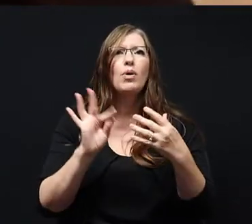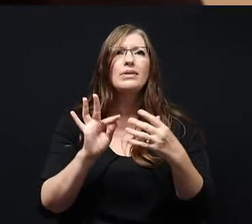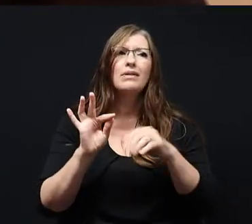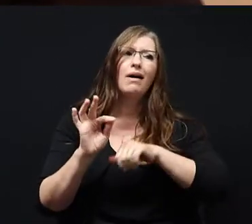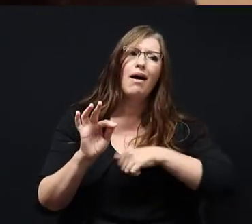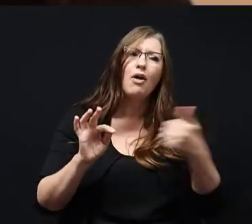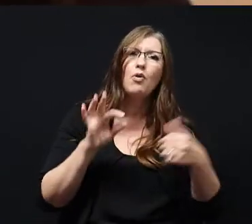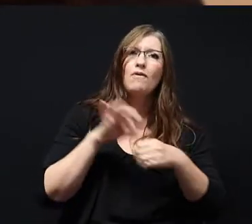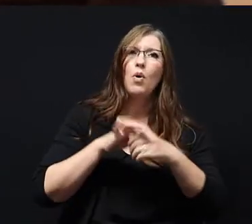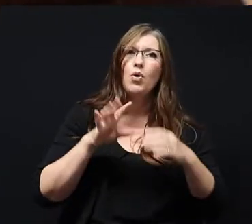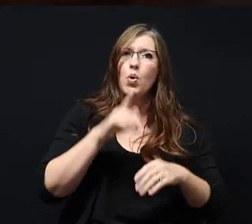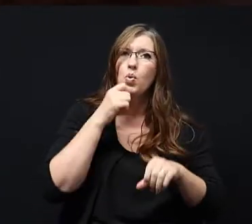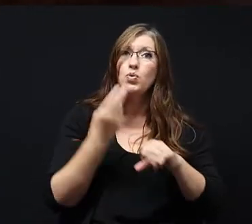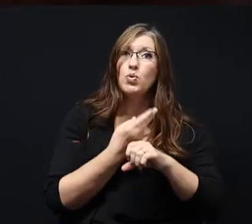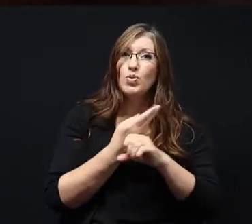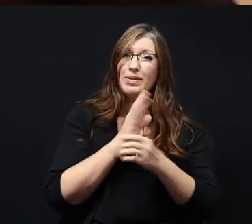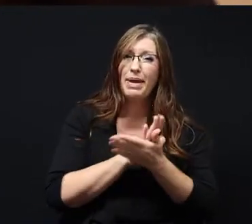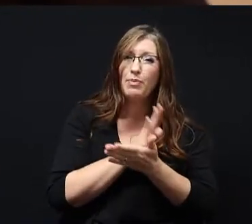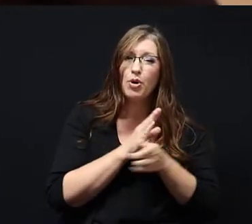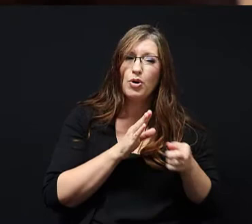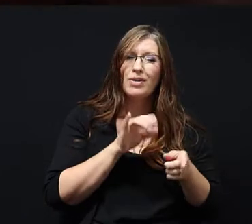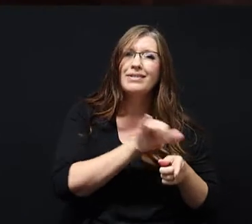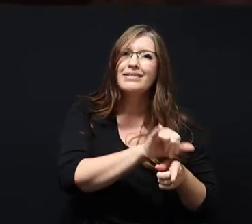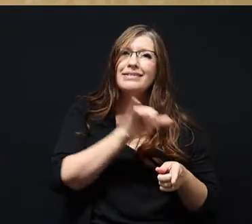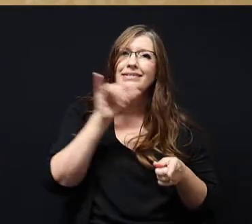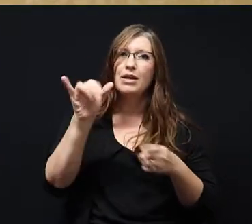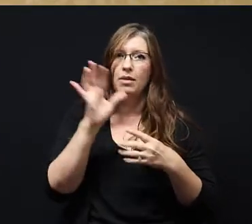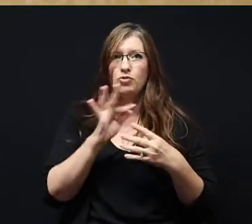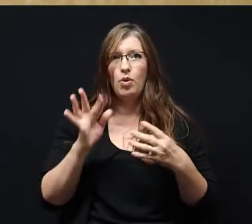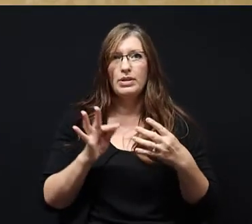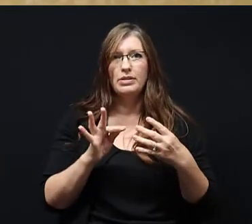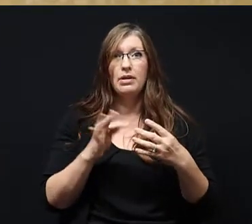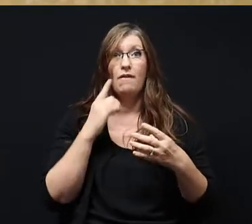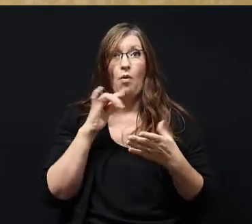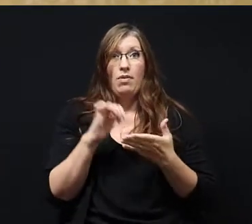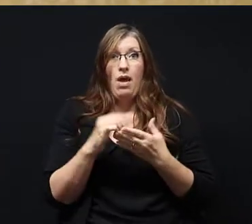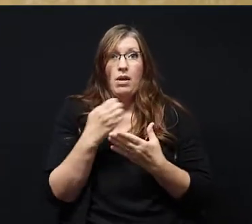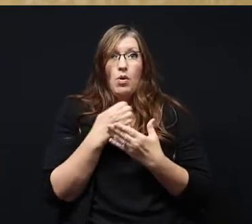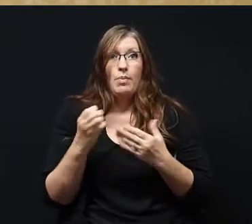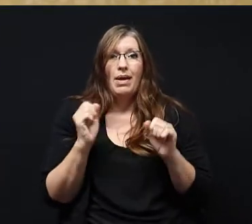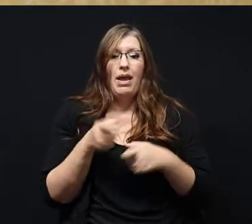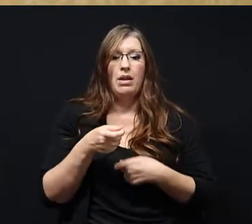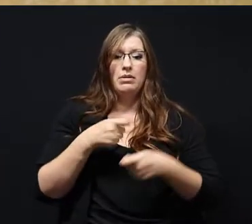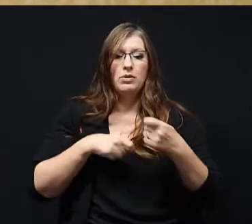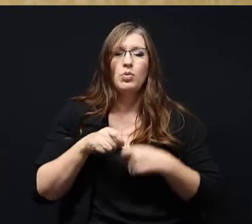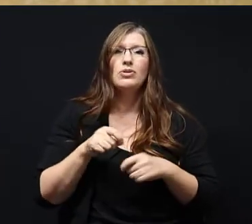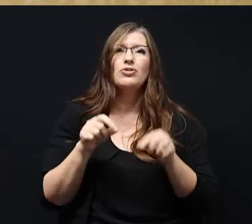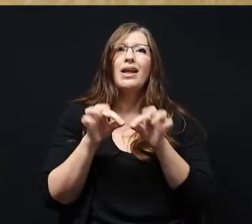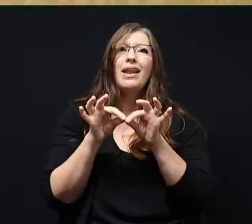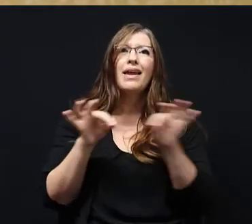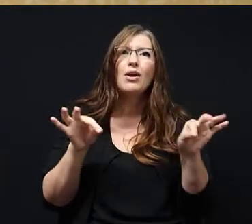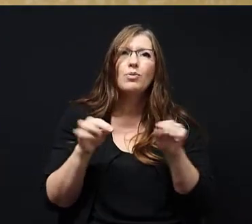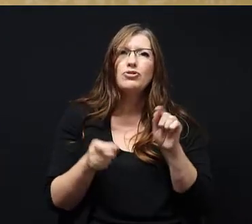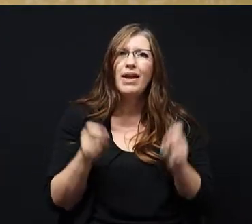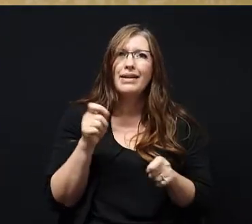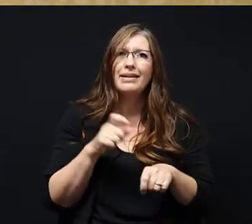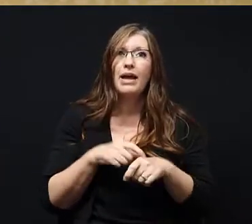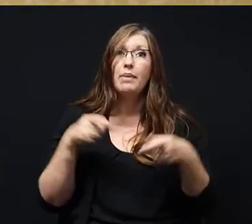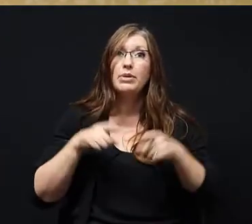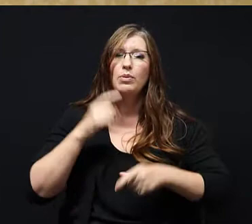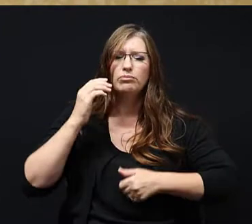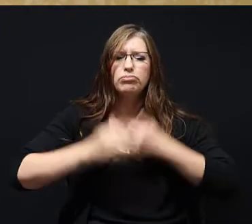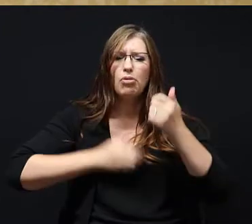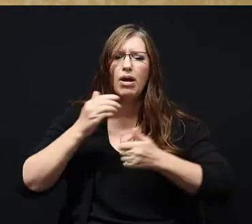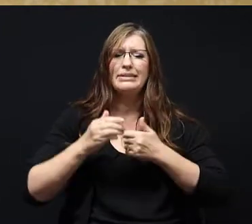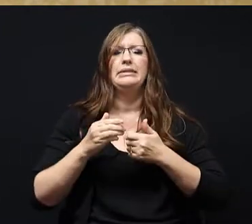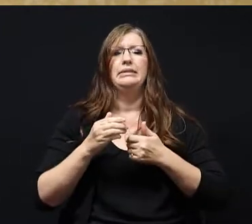that any other voter has who's using a paper ballot. But additionally, for this device, we can switch the language at any time during the